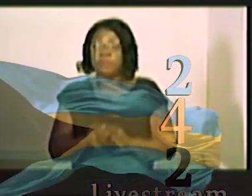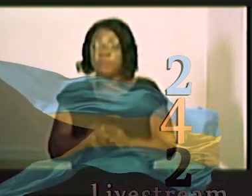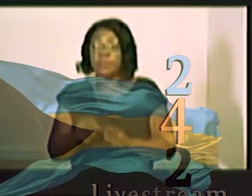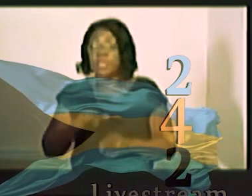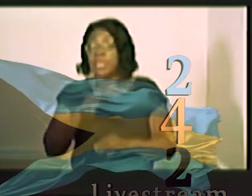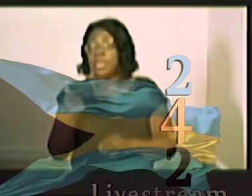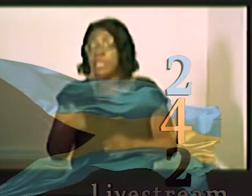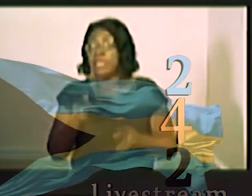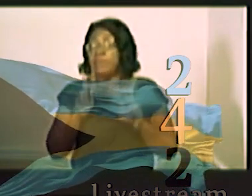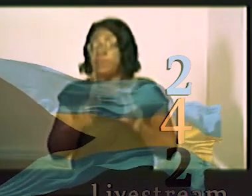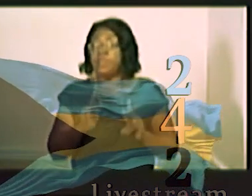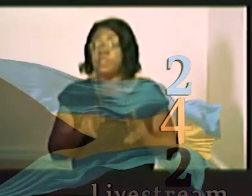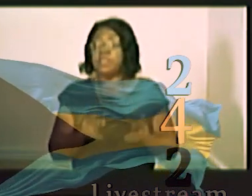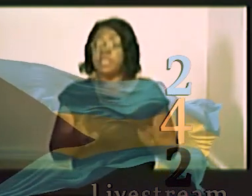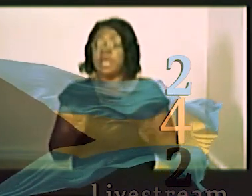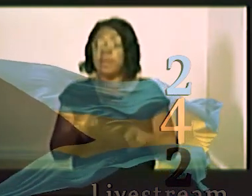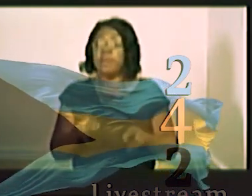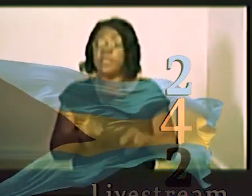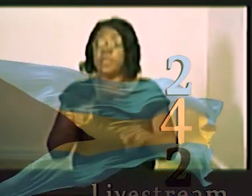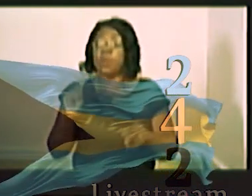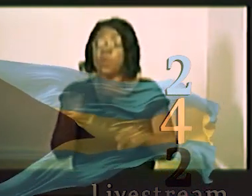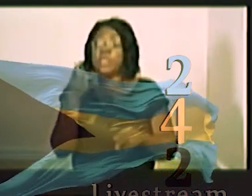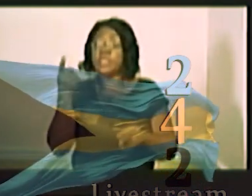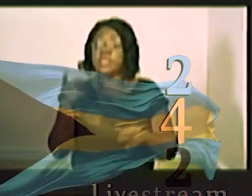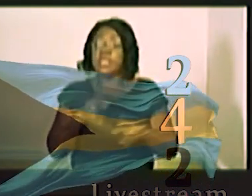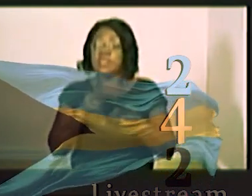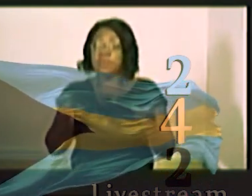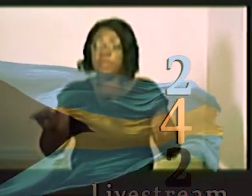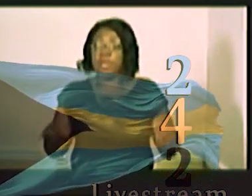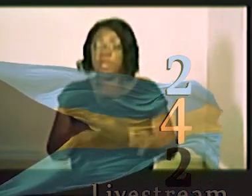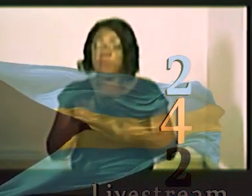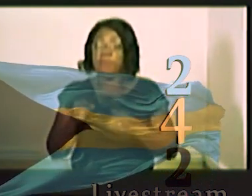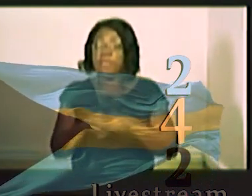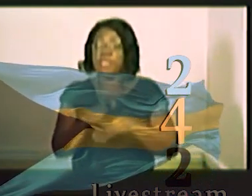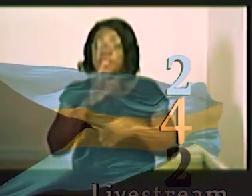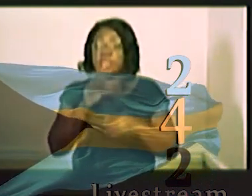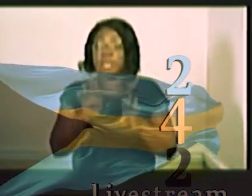any cases happening once these parks and beaches are open?